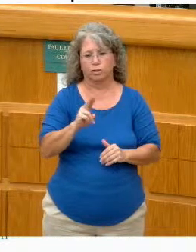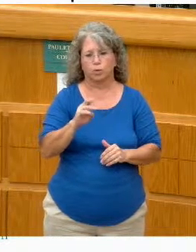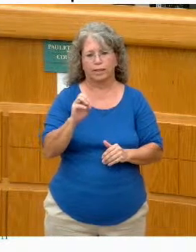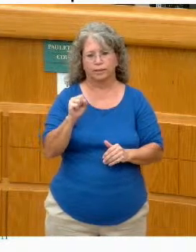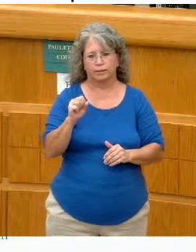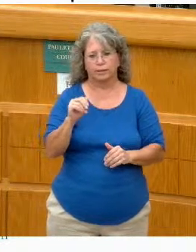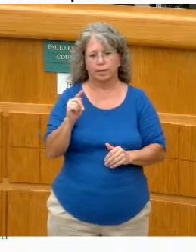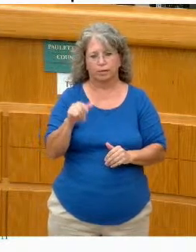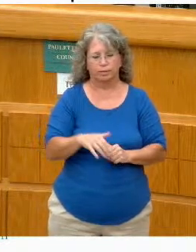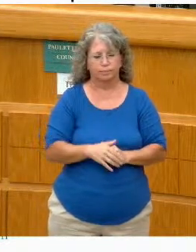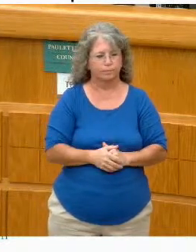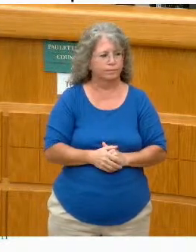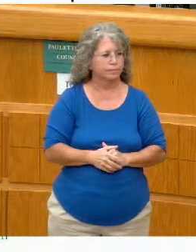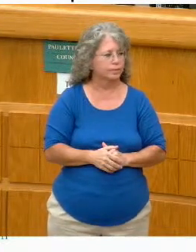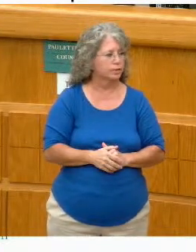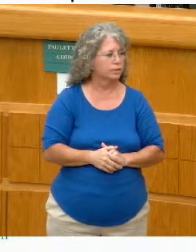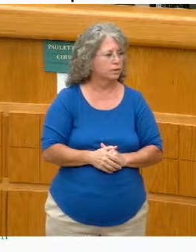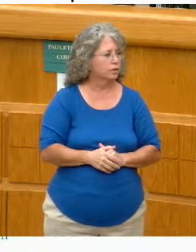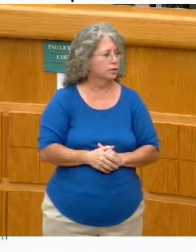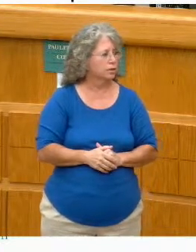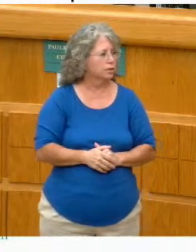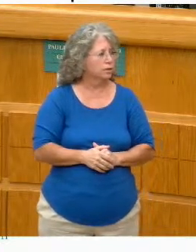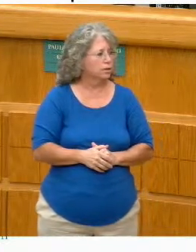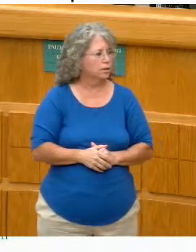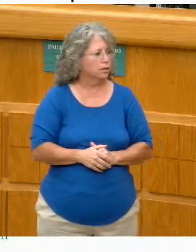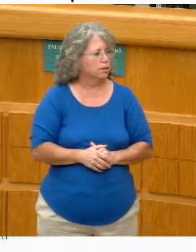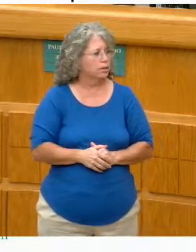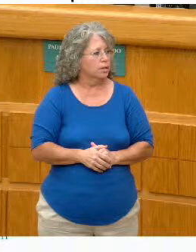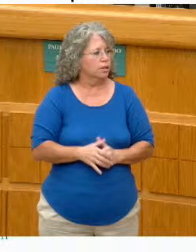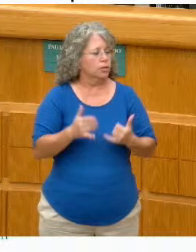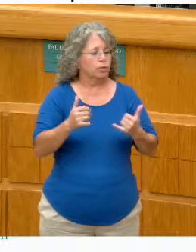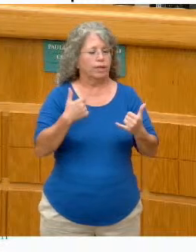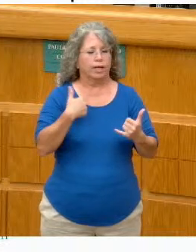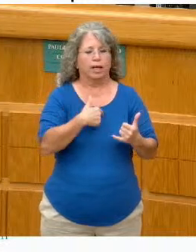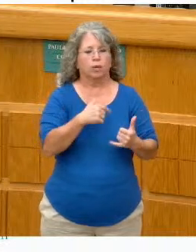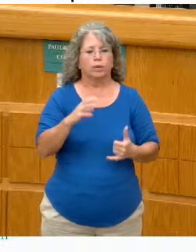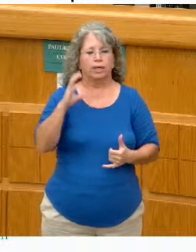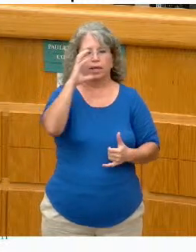another way, in the whole coastal bend right now, we estimate there's been